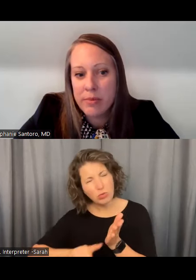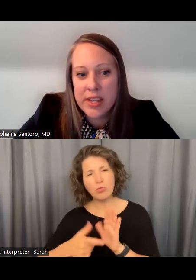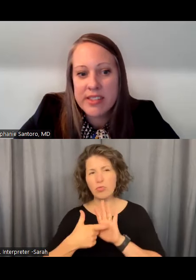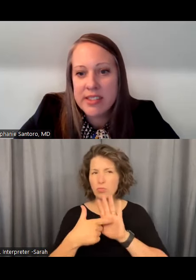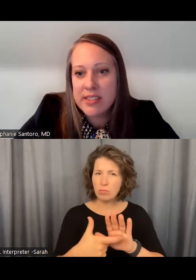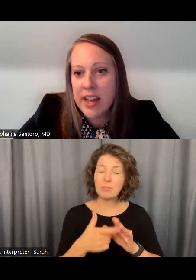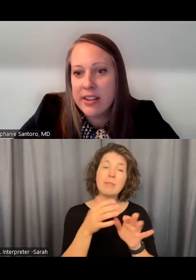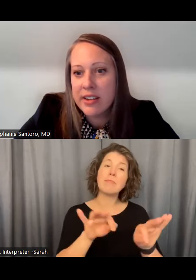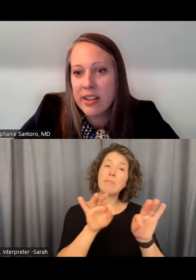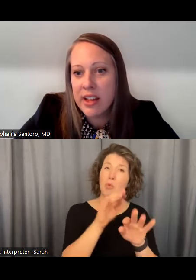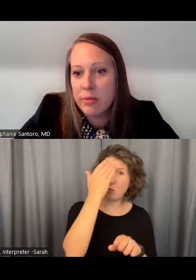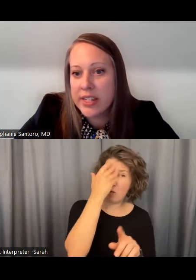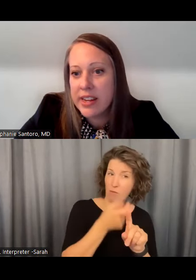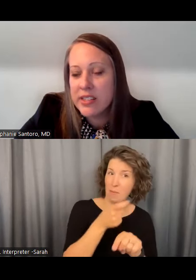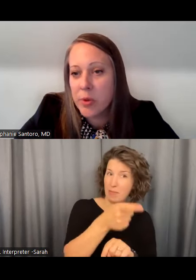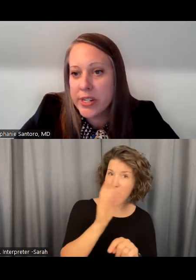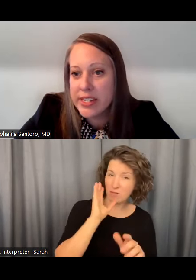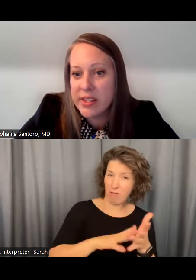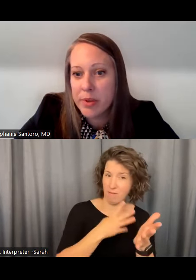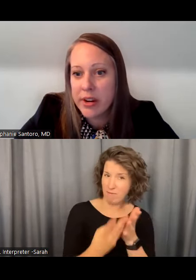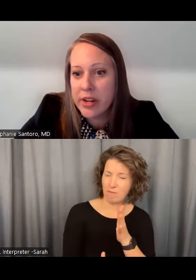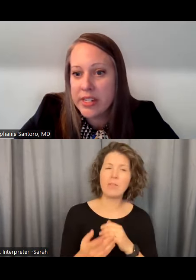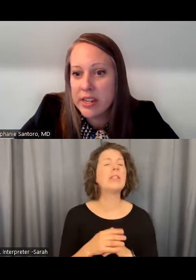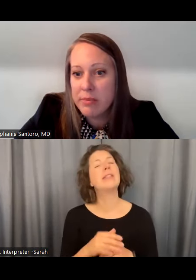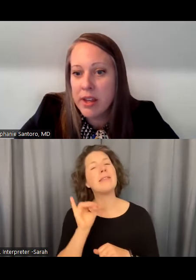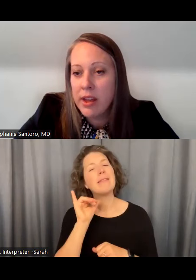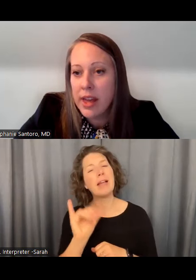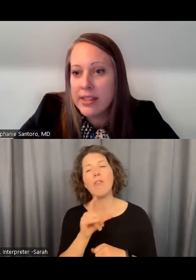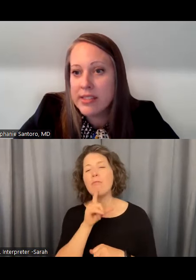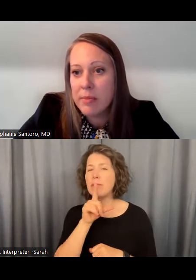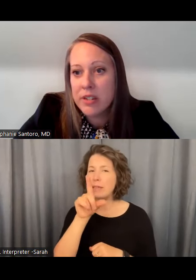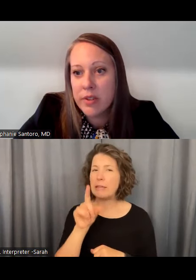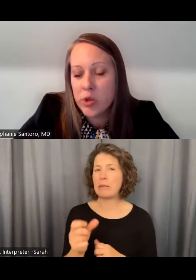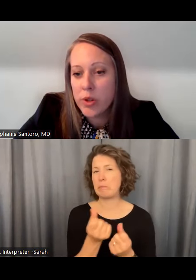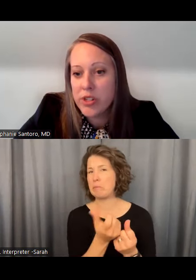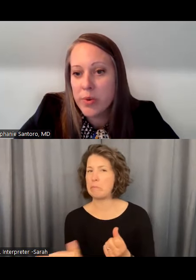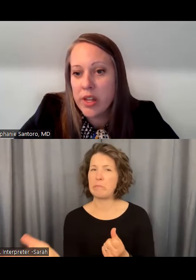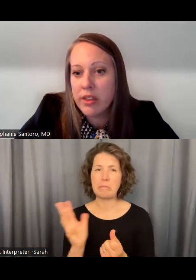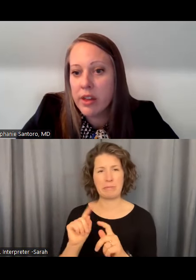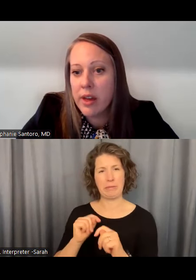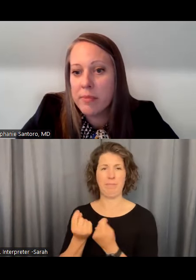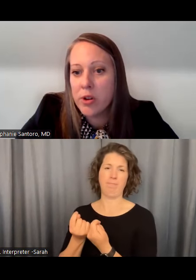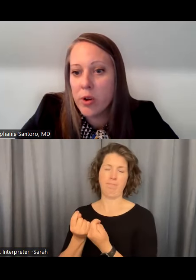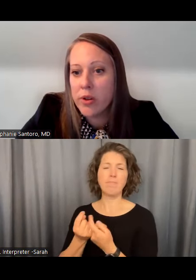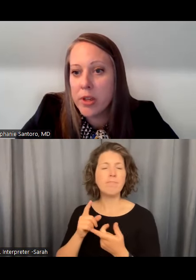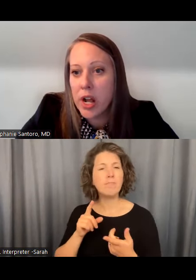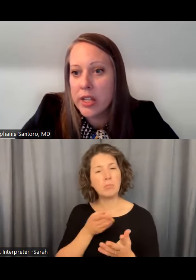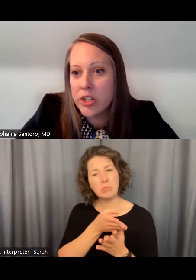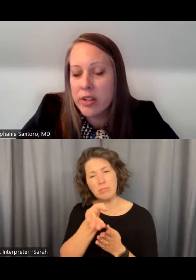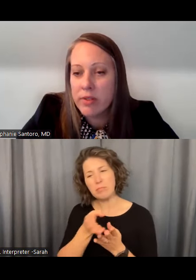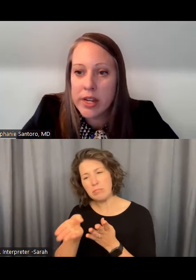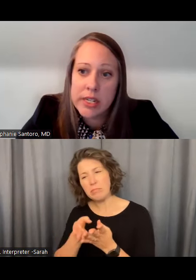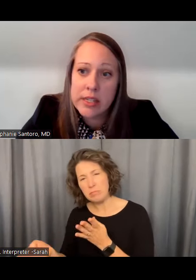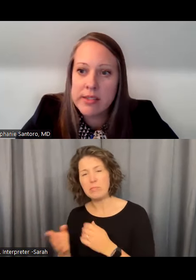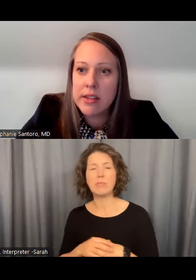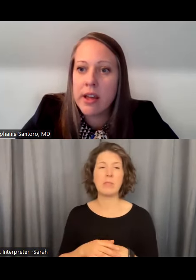points from this is that it really takes a multidisciplinary team, and some individuals with